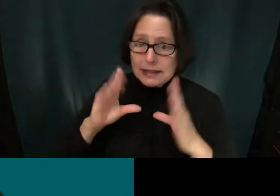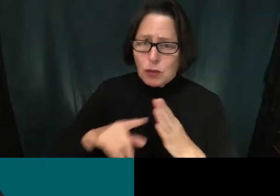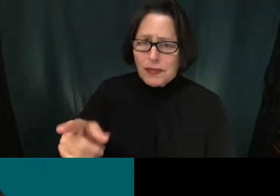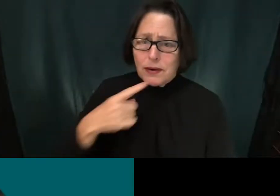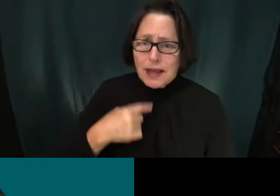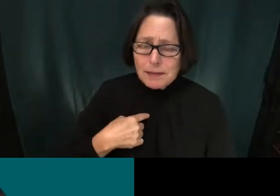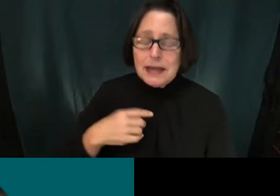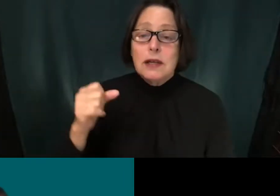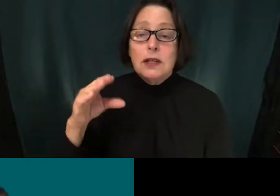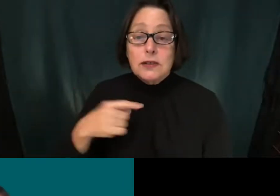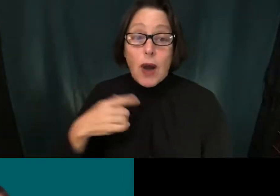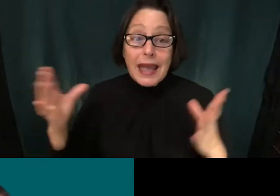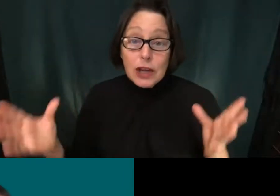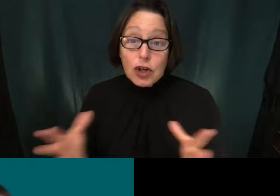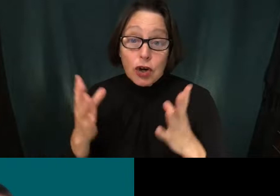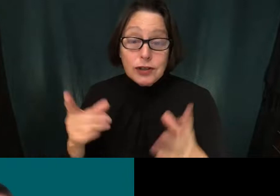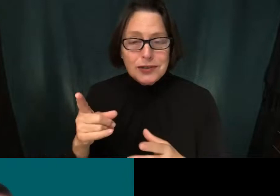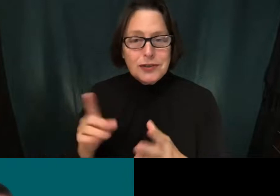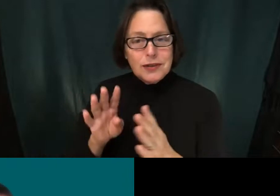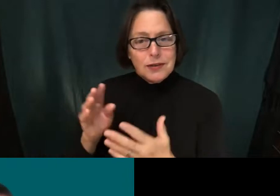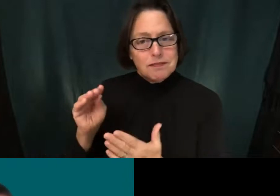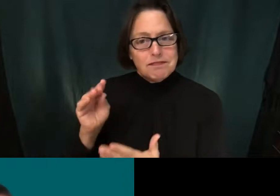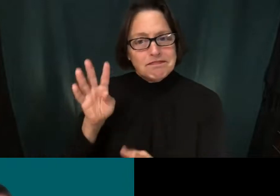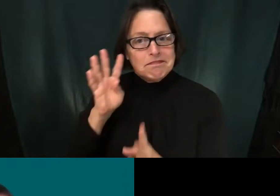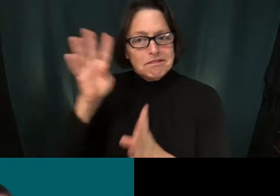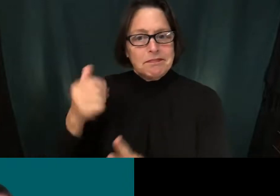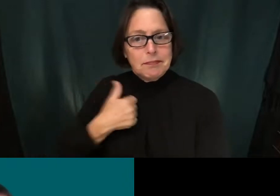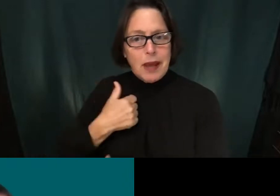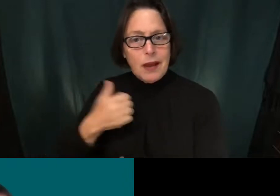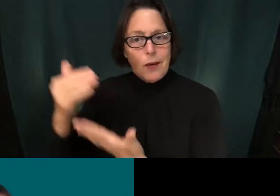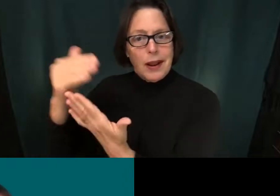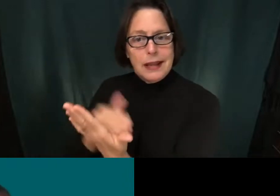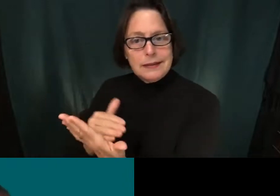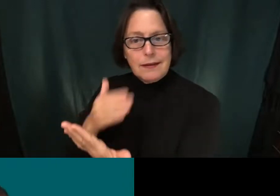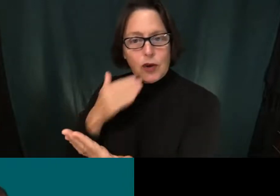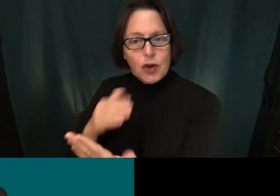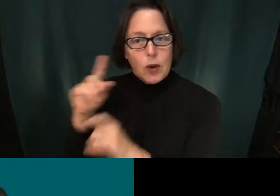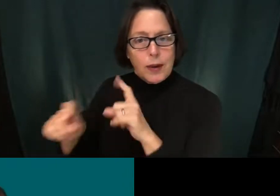saying. So I really encourage you to develop a list of some of those good questions to ask. Yeah.